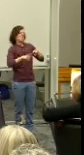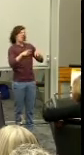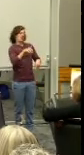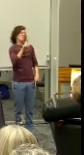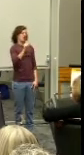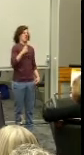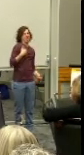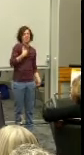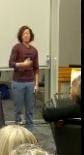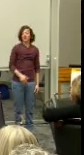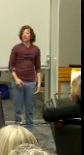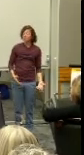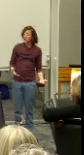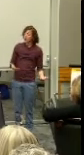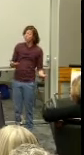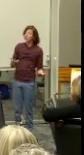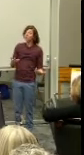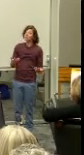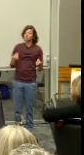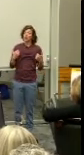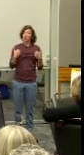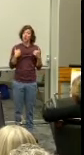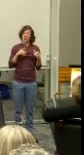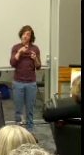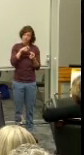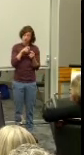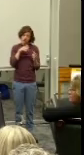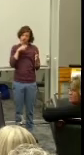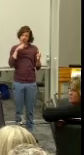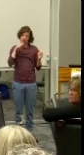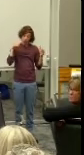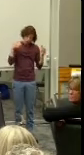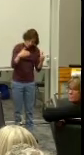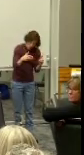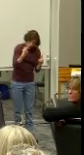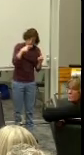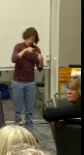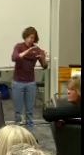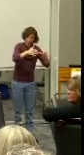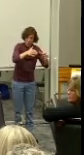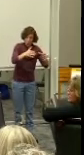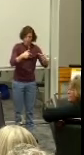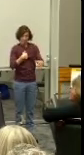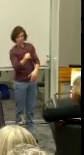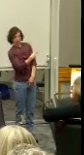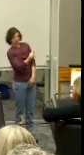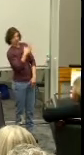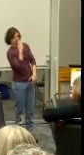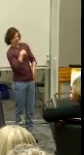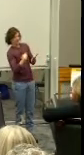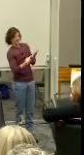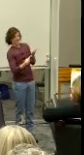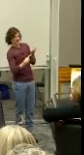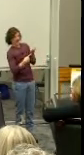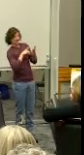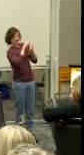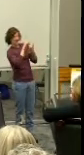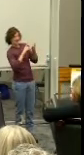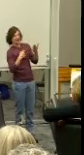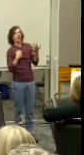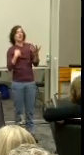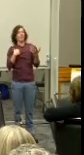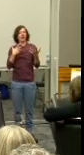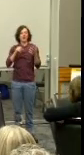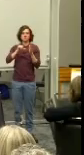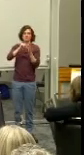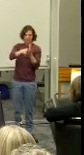an extra special focus on that group, and again, they'll talk a little bit about the design piece of that. I am just here to highlight